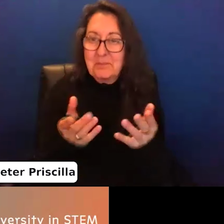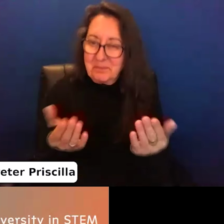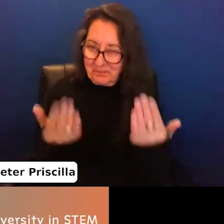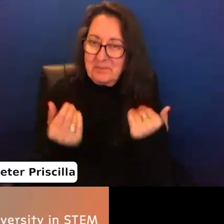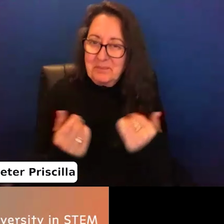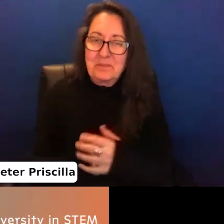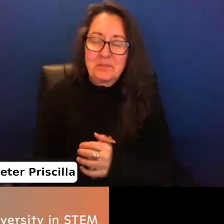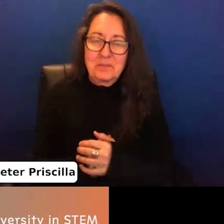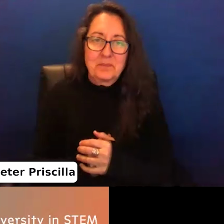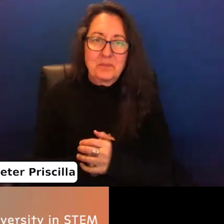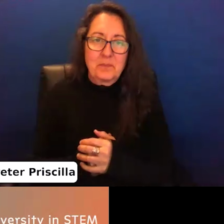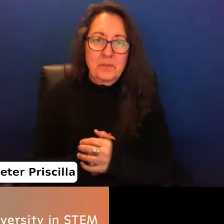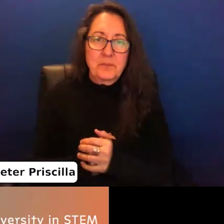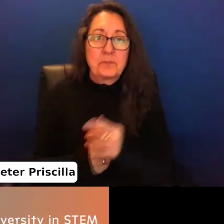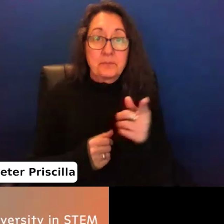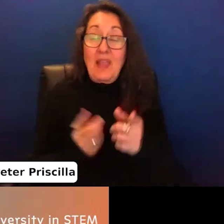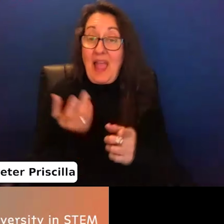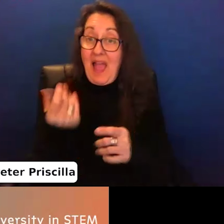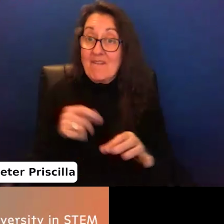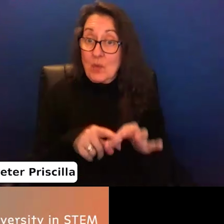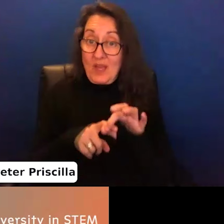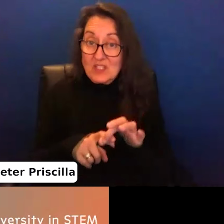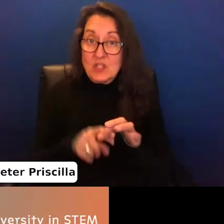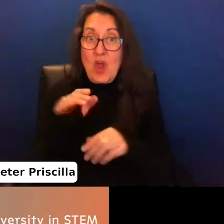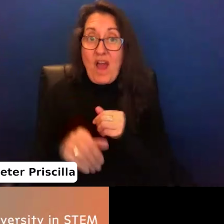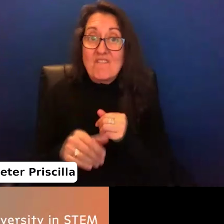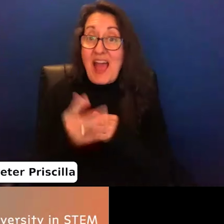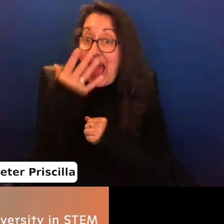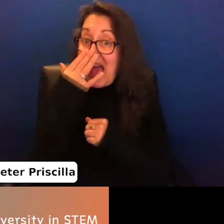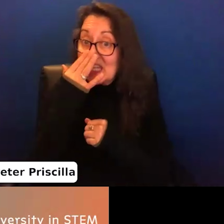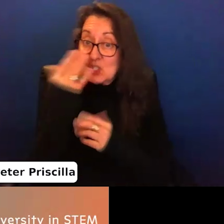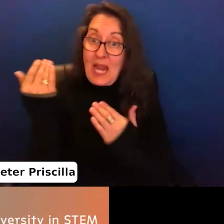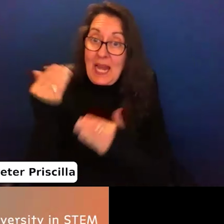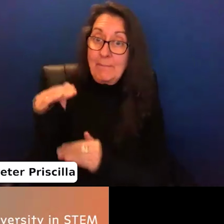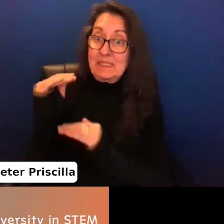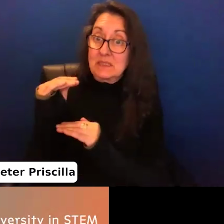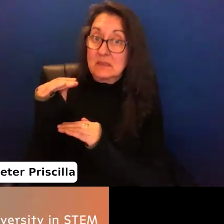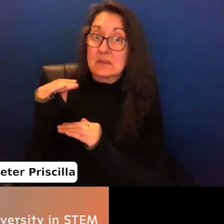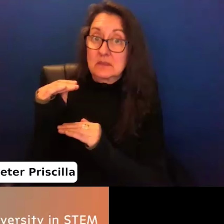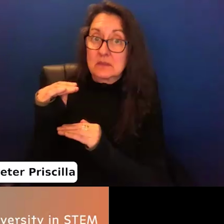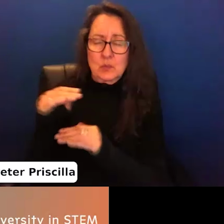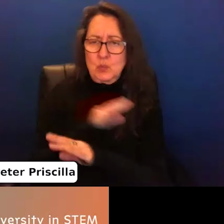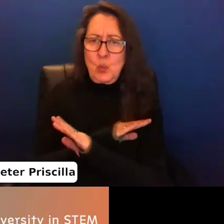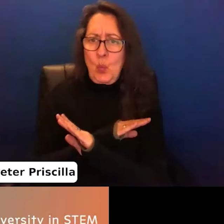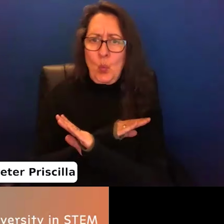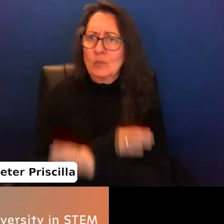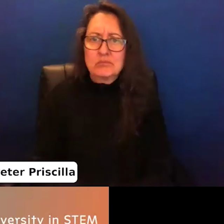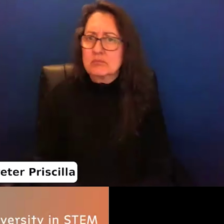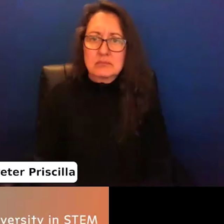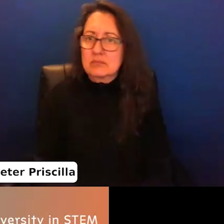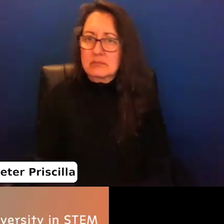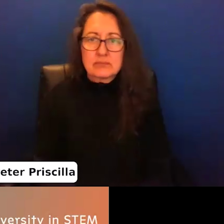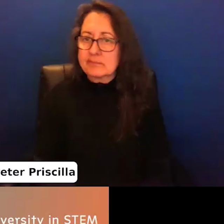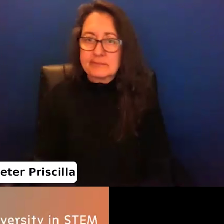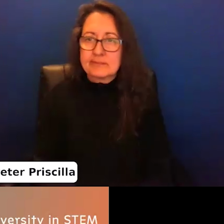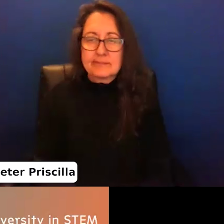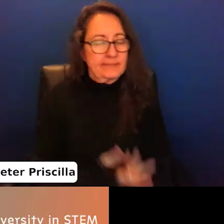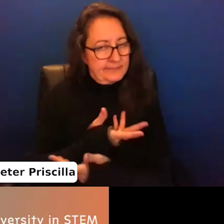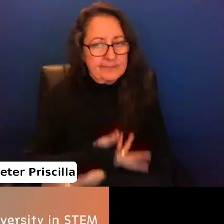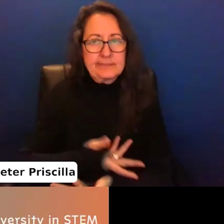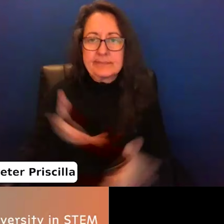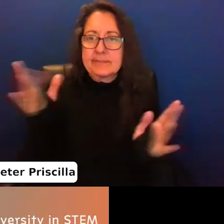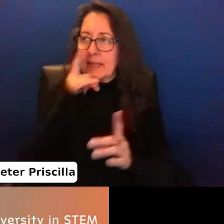And there's a question here about is there an age limit for applicants? Not at all. We